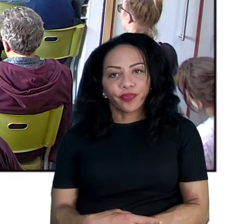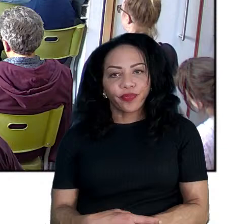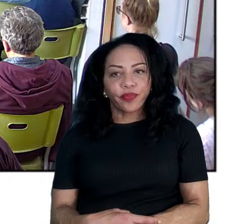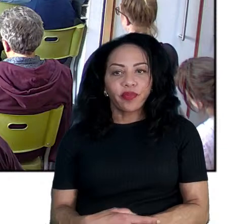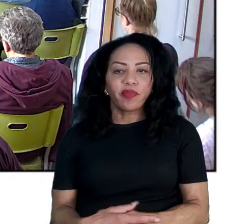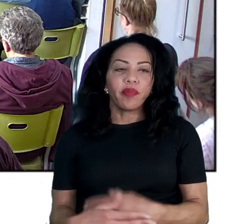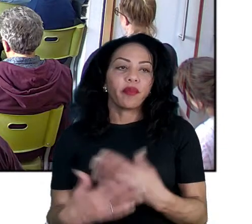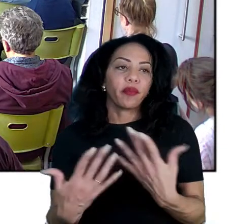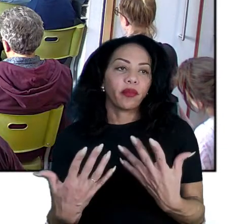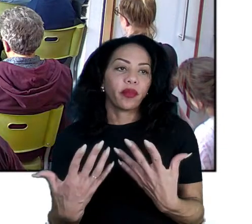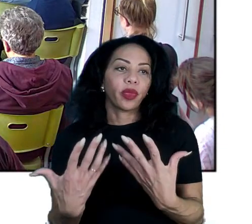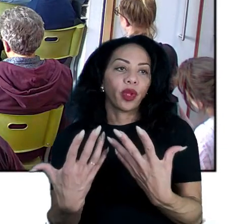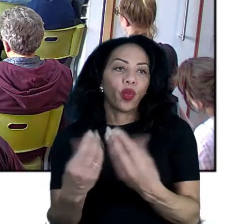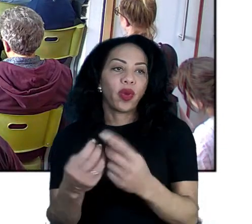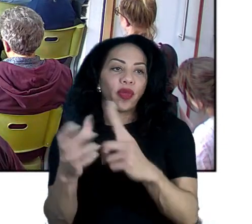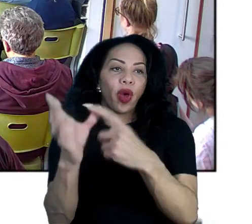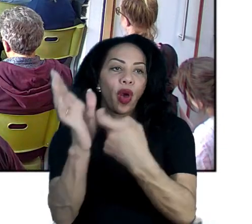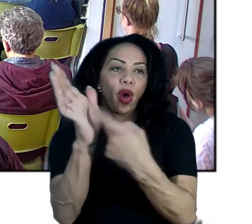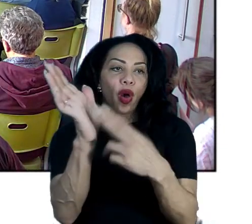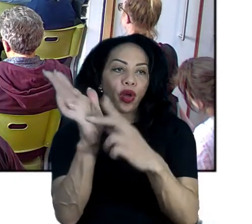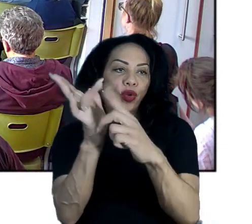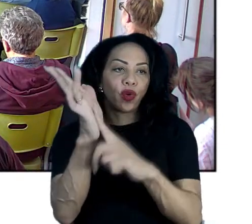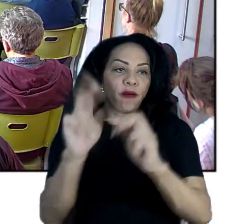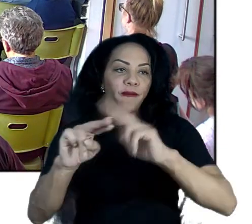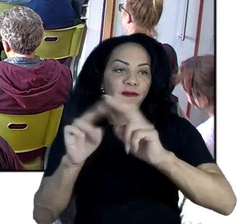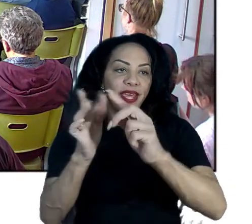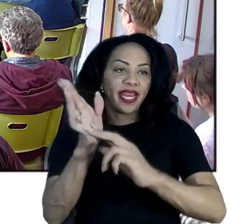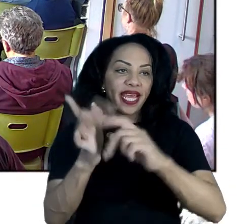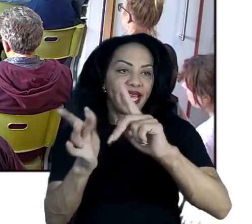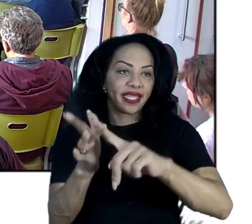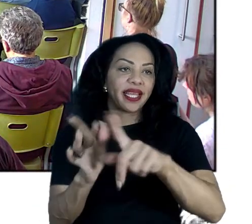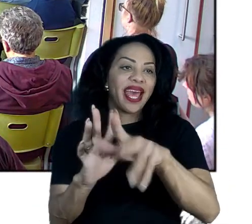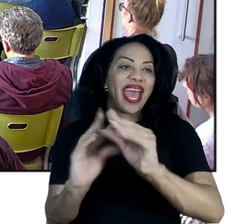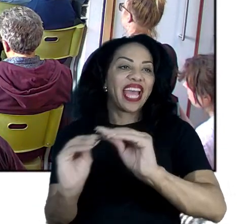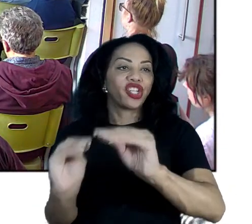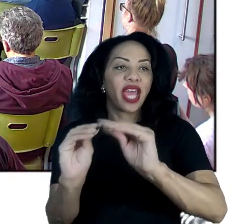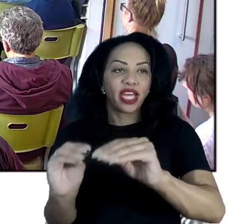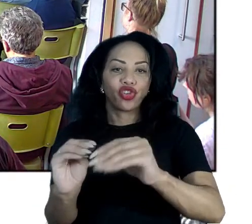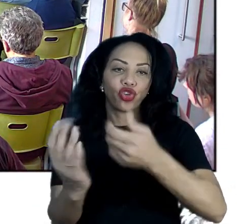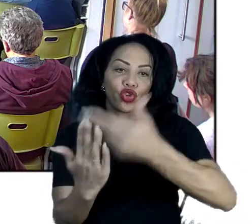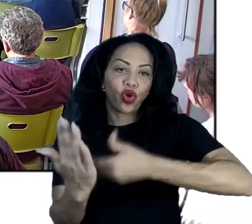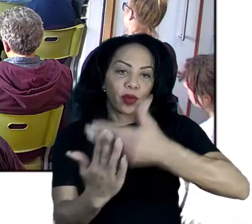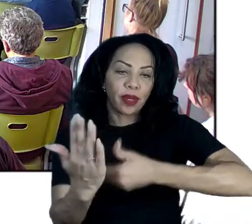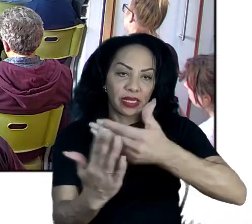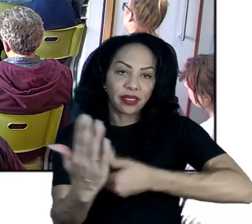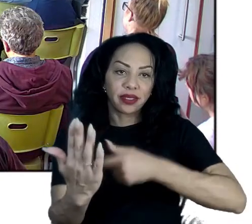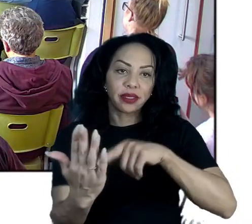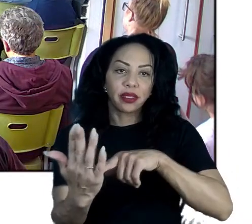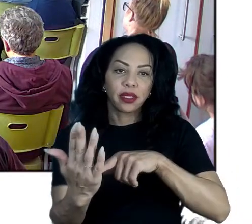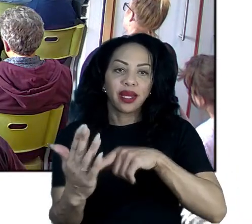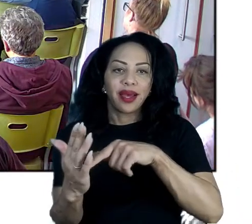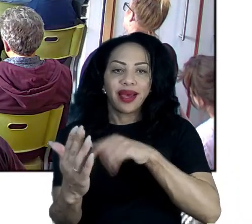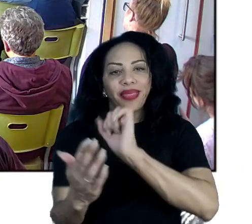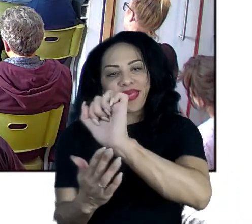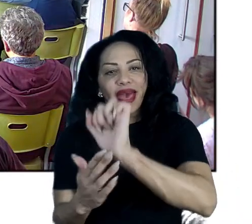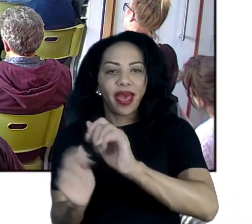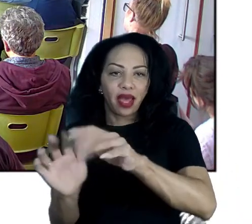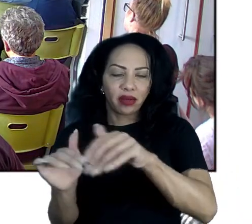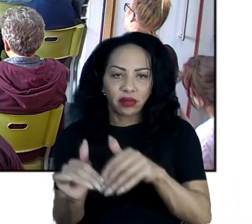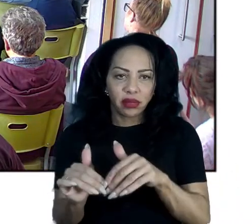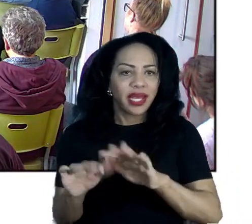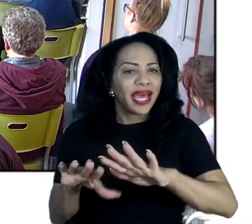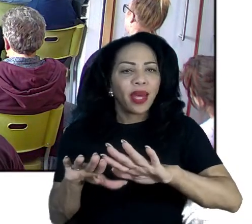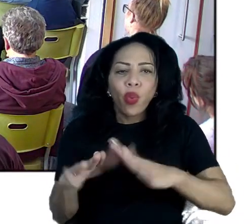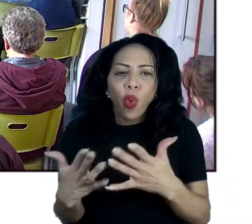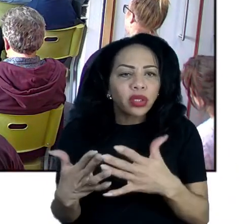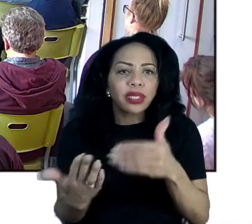Arnolfini's education department documents and its gallery education archive, it was never collected as systematically